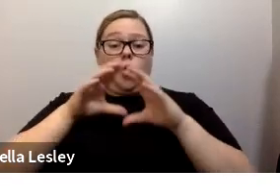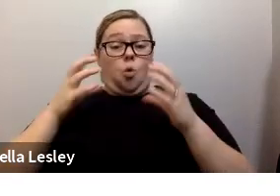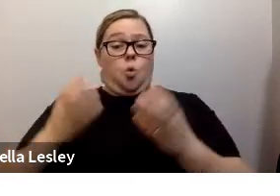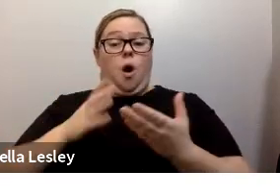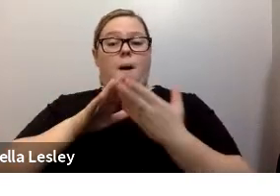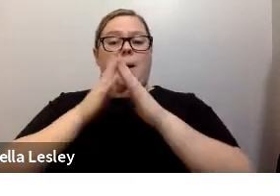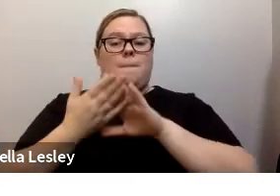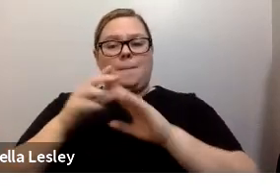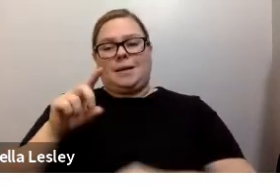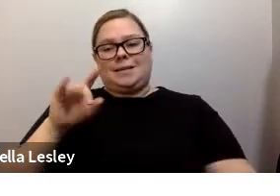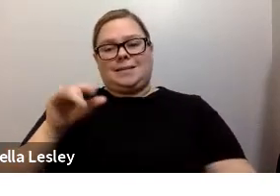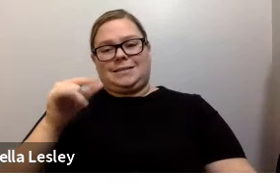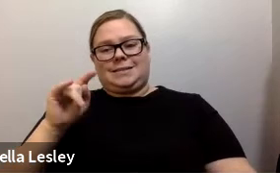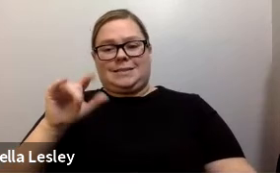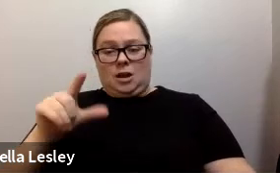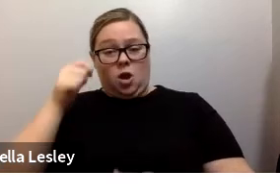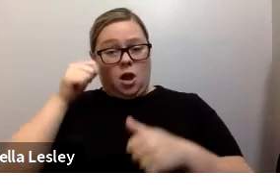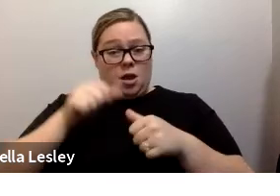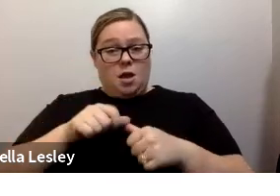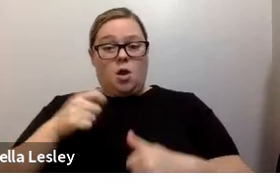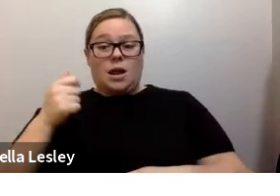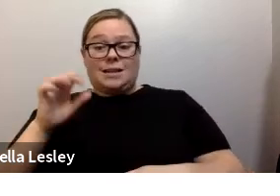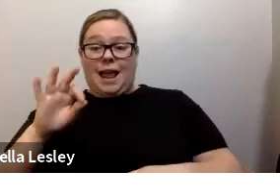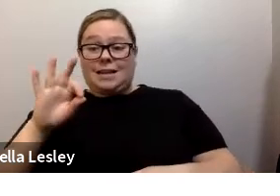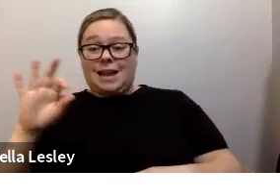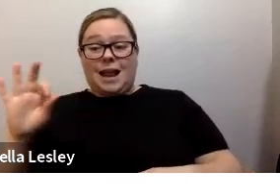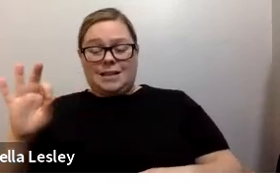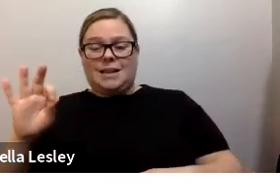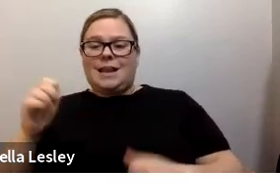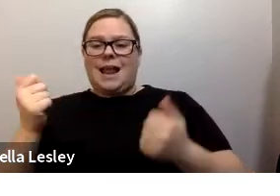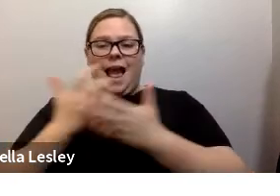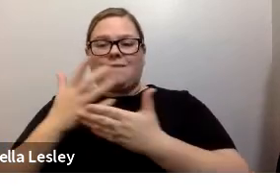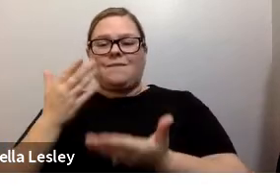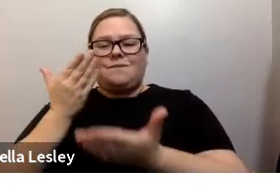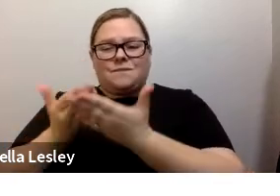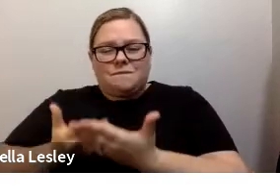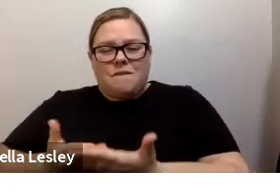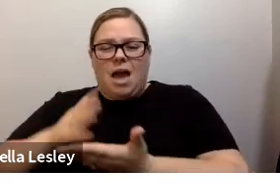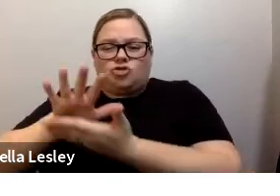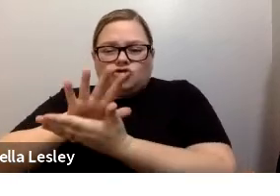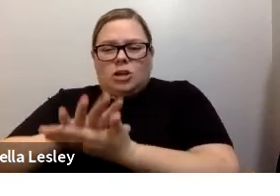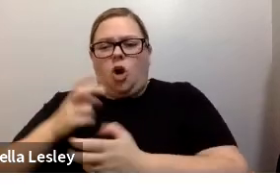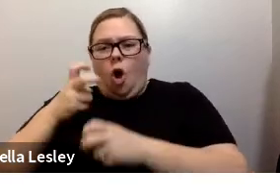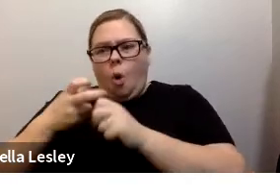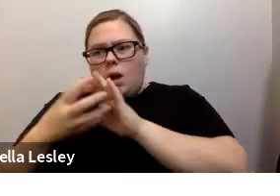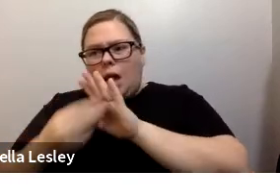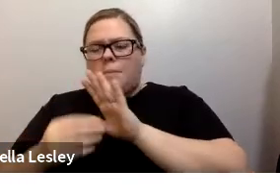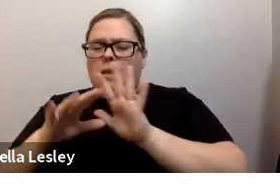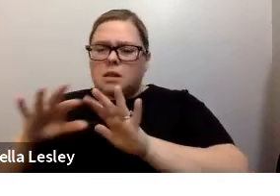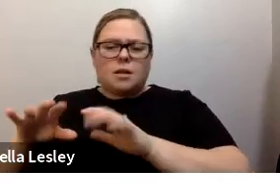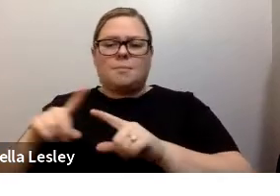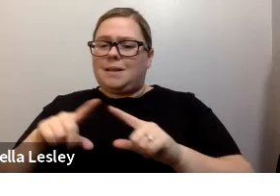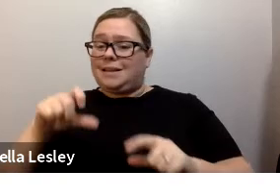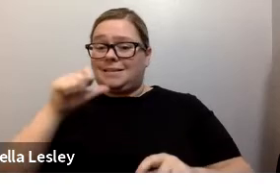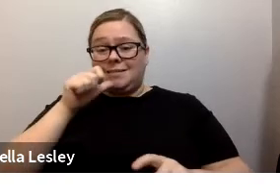started NICPID in 1999, everything were fact sheets, hard copies, you know, let's just make lots of things. And of course, that's not the case today. We're